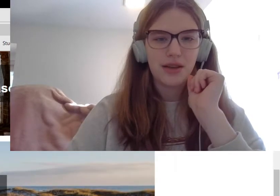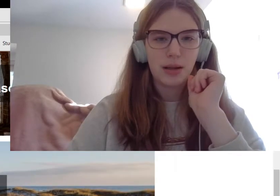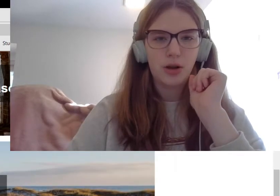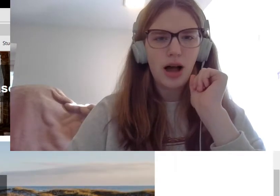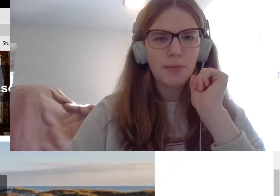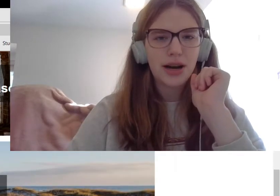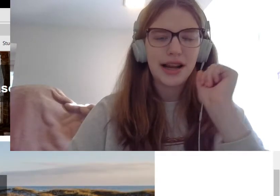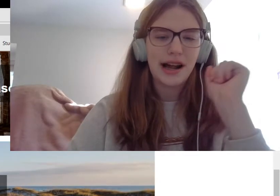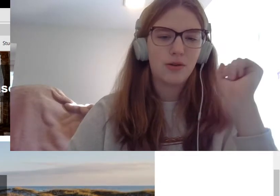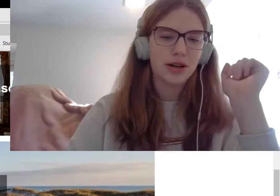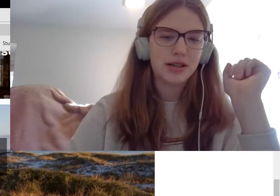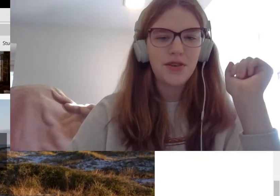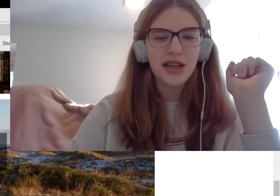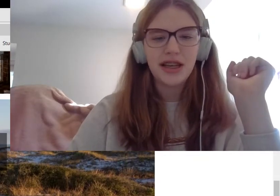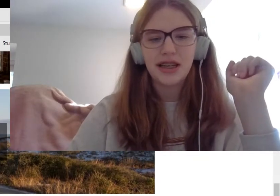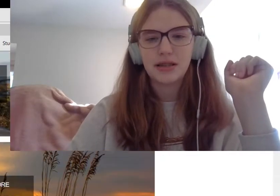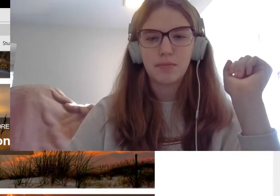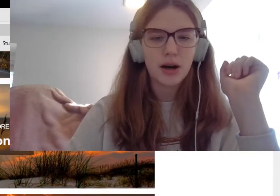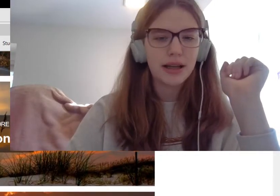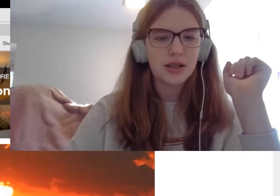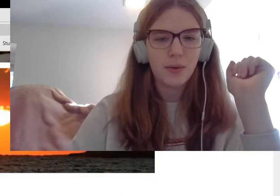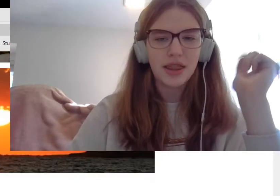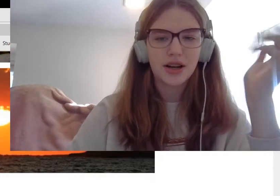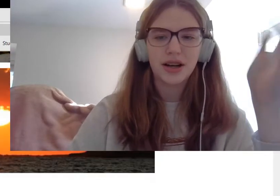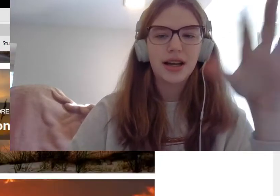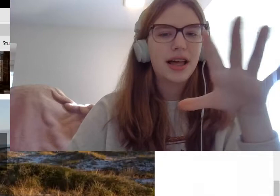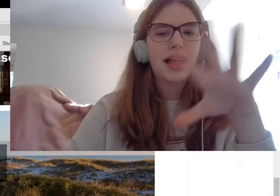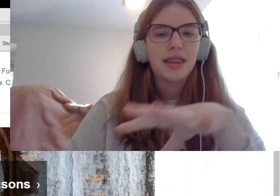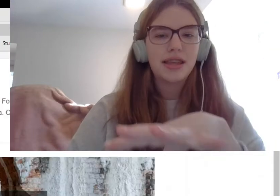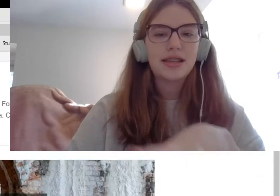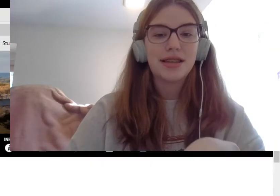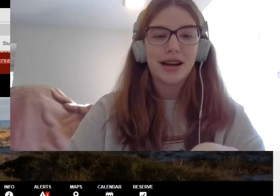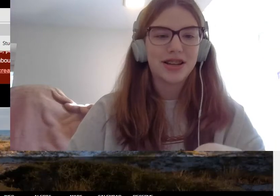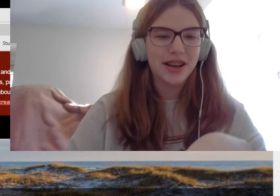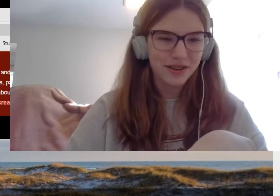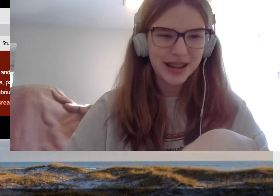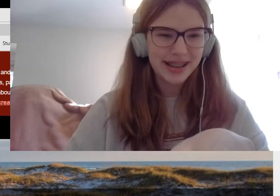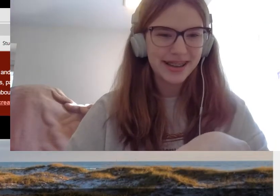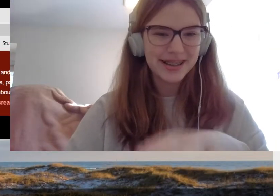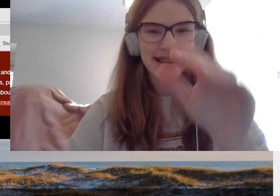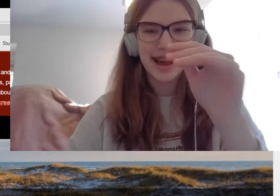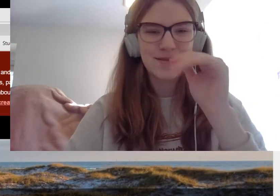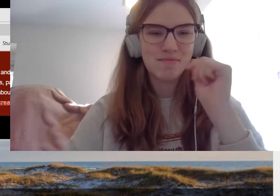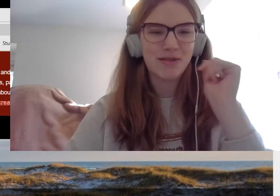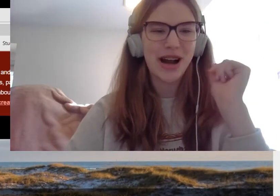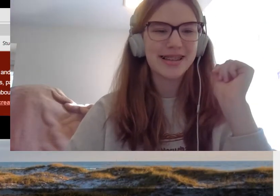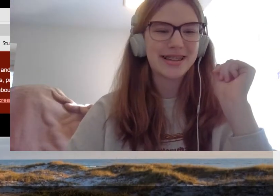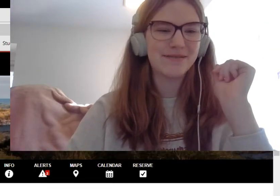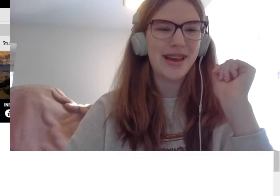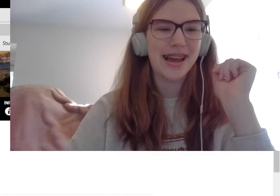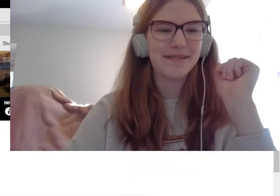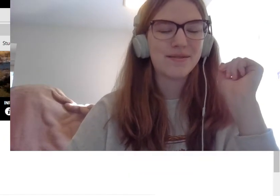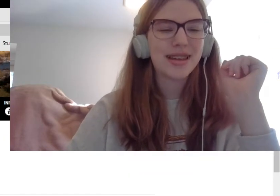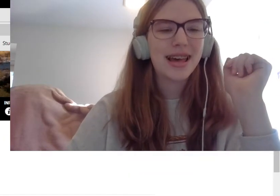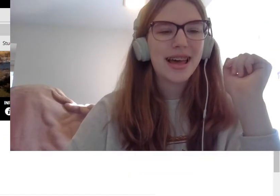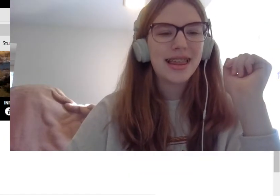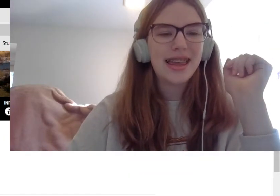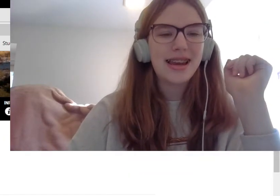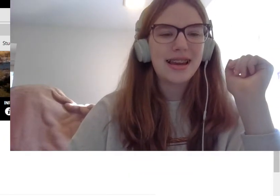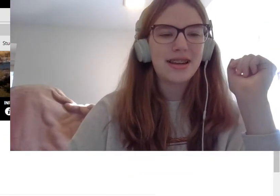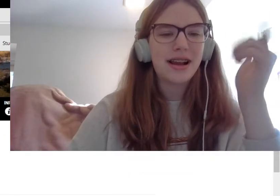wifi is available, operating hours, fees, permits, weather. This is actually a really good site. I'm impressed, man.